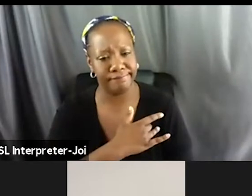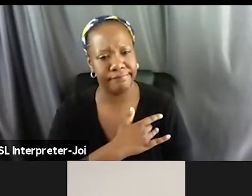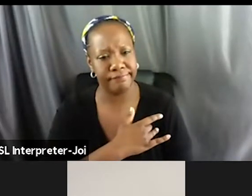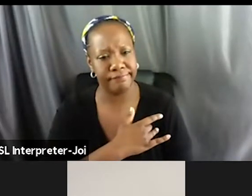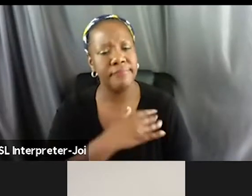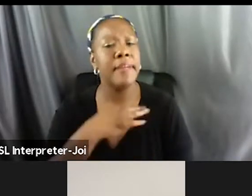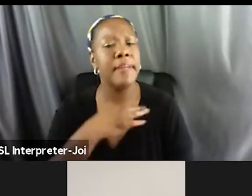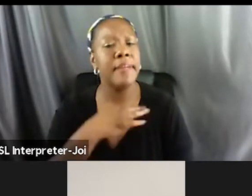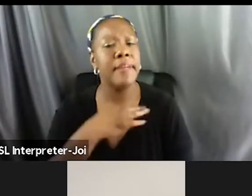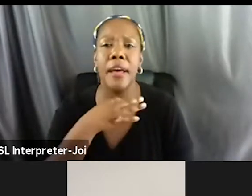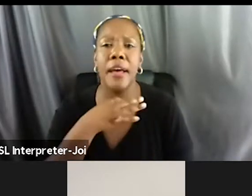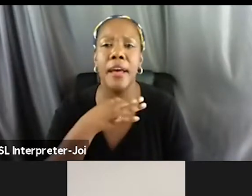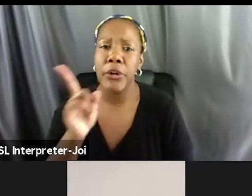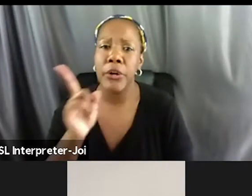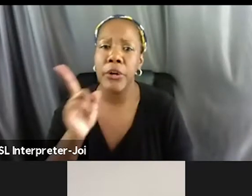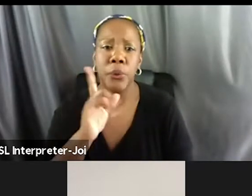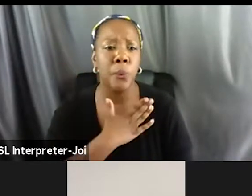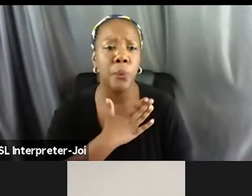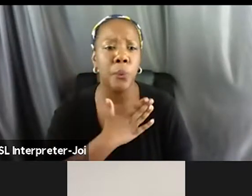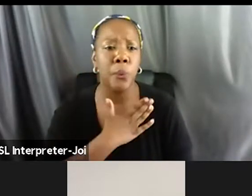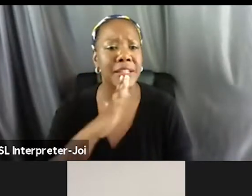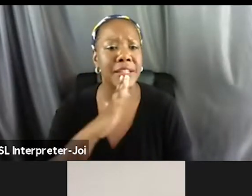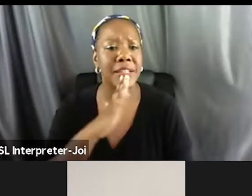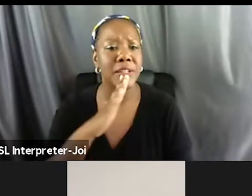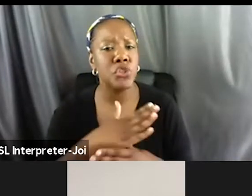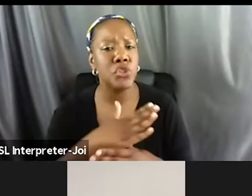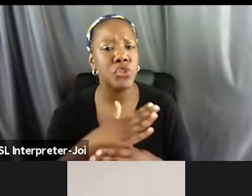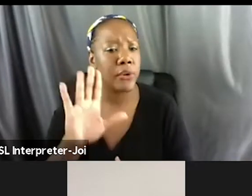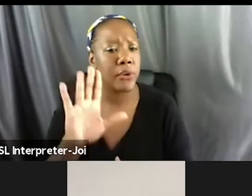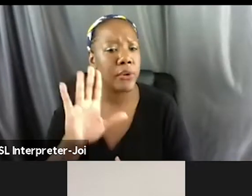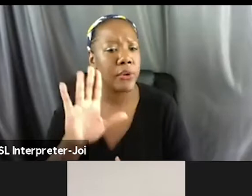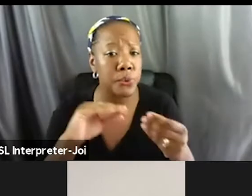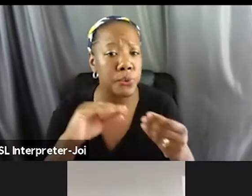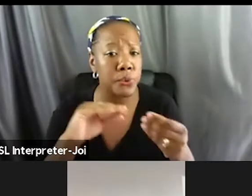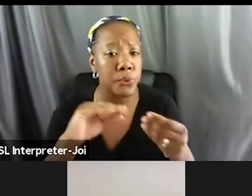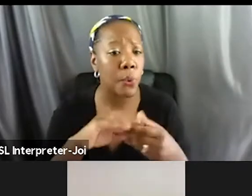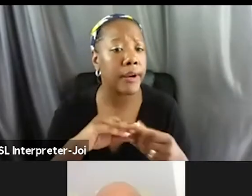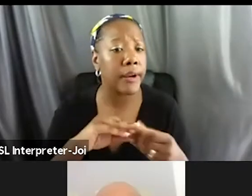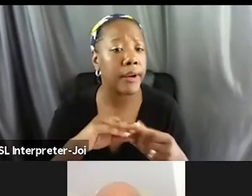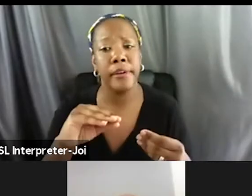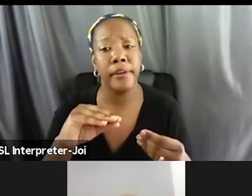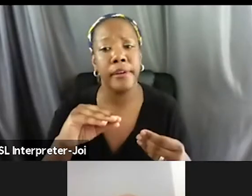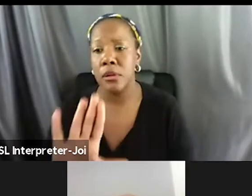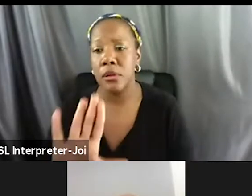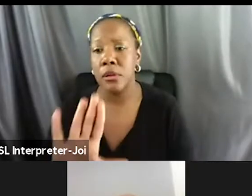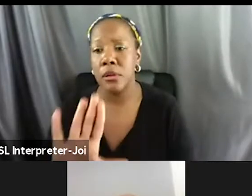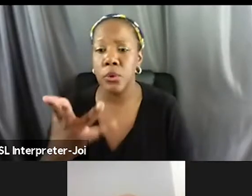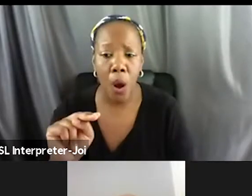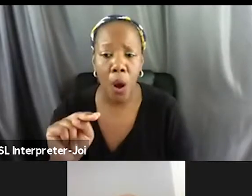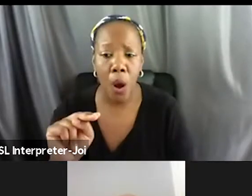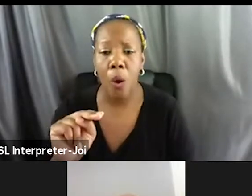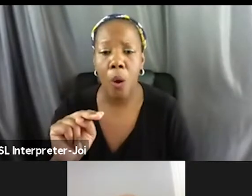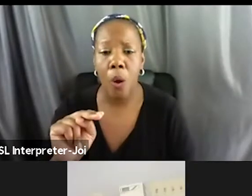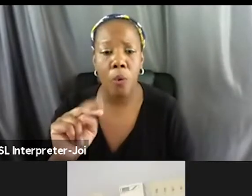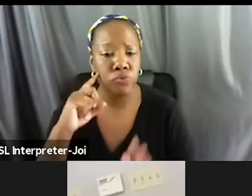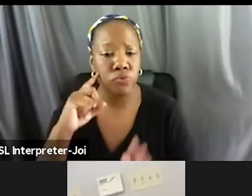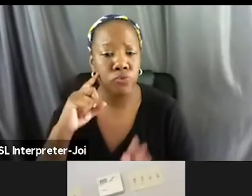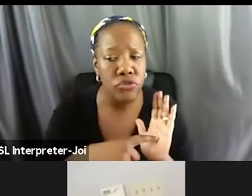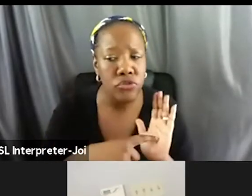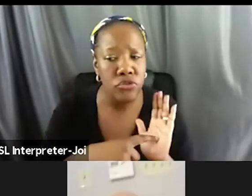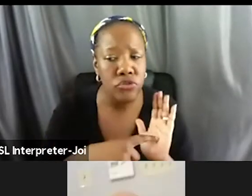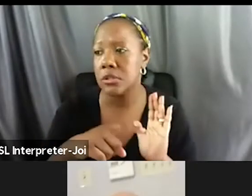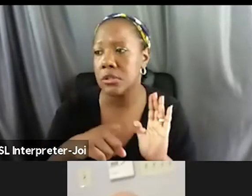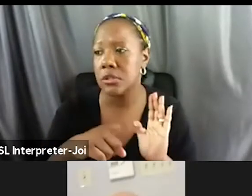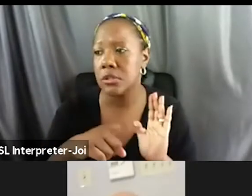if any of you'd be willing to share a story from your own experience, whether it was your own, recognition, whether it's a time